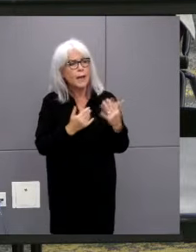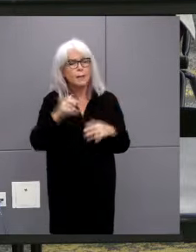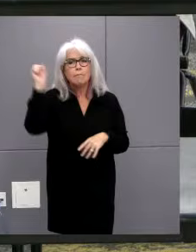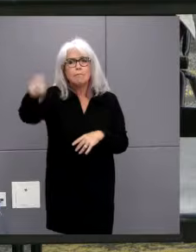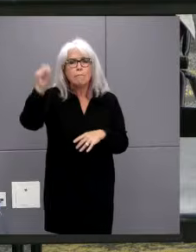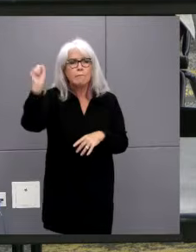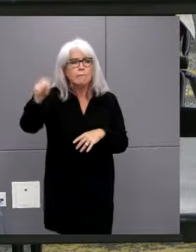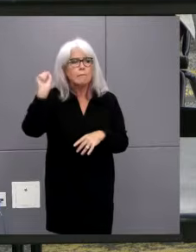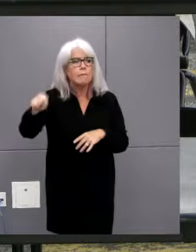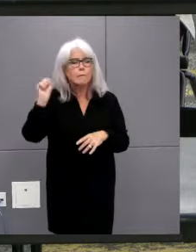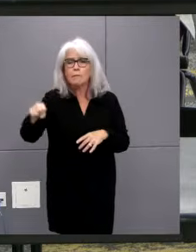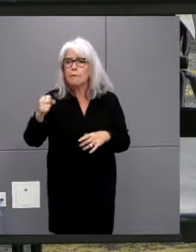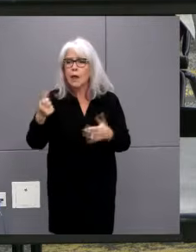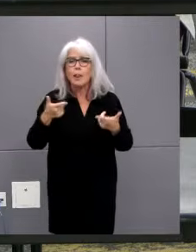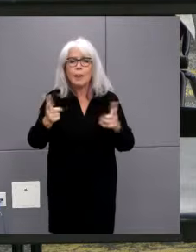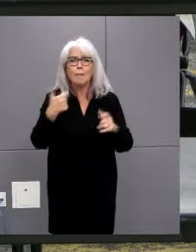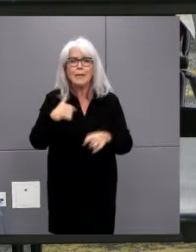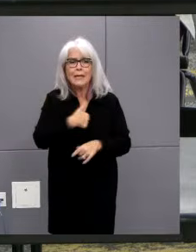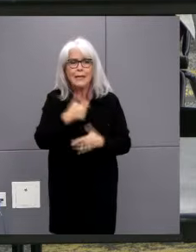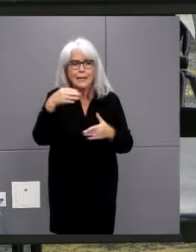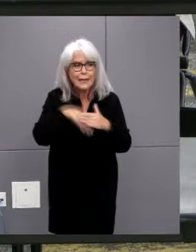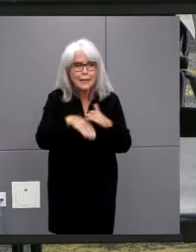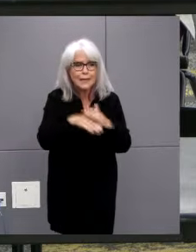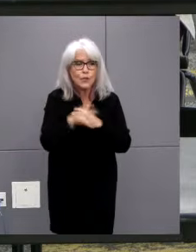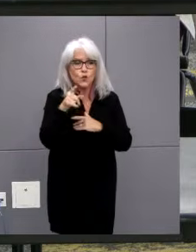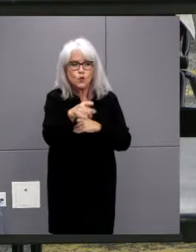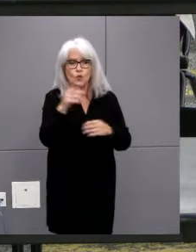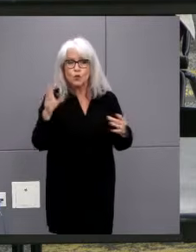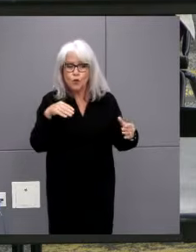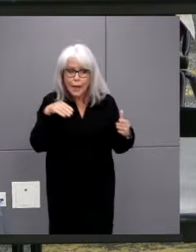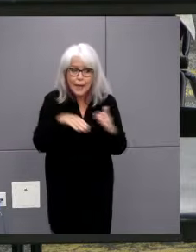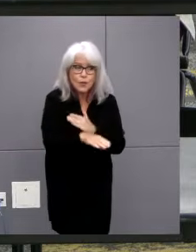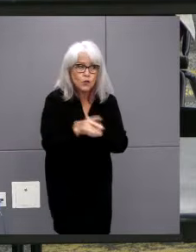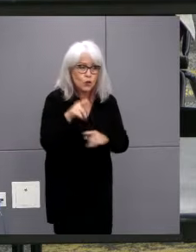she's there to allow her to get into her meeting.